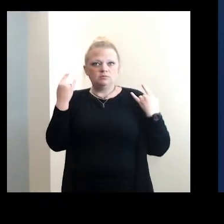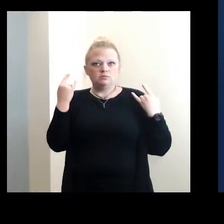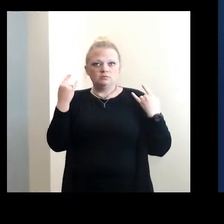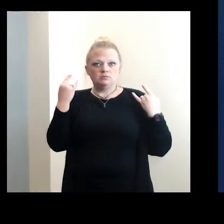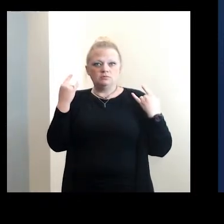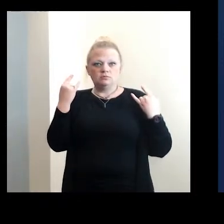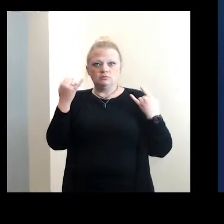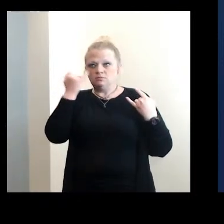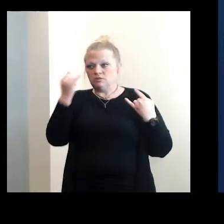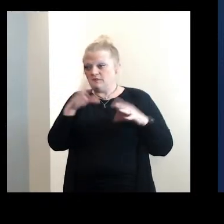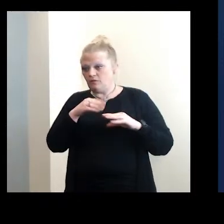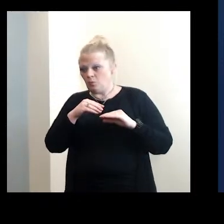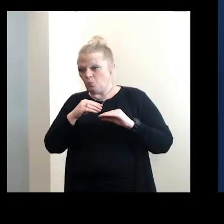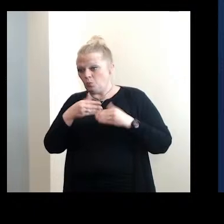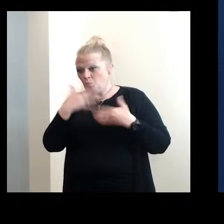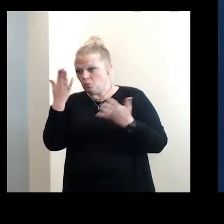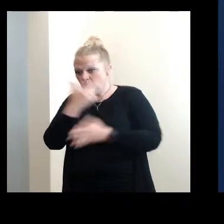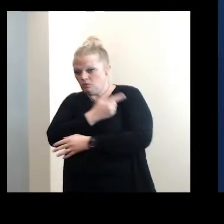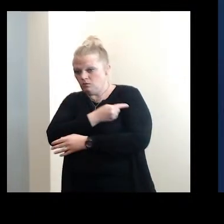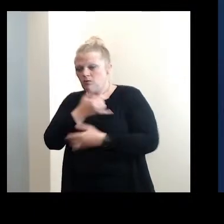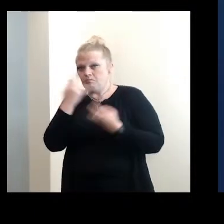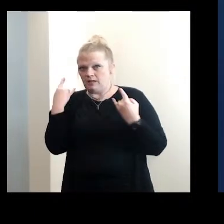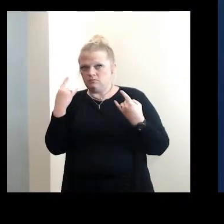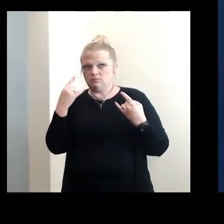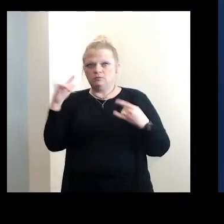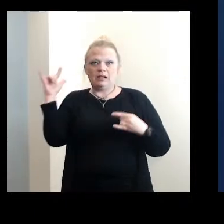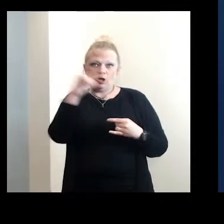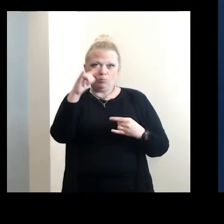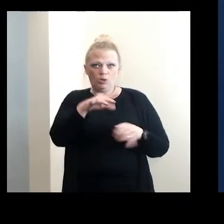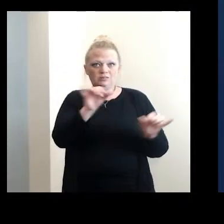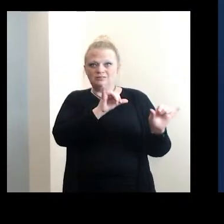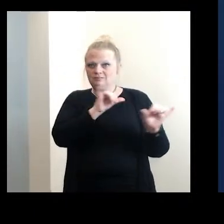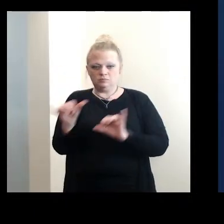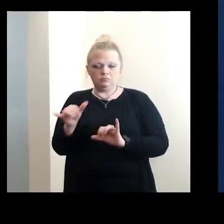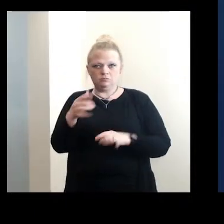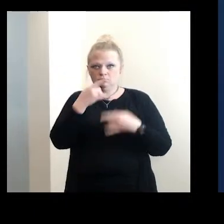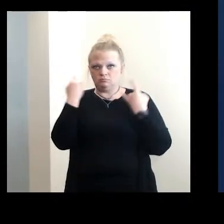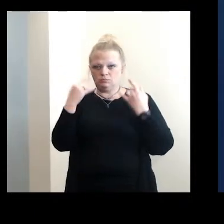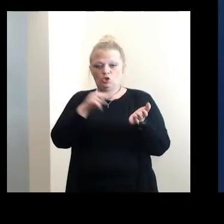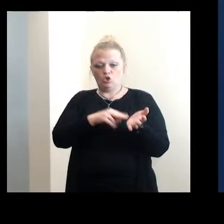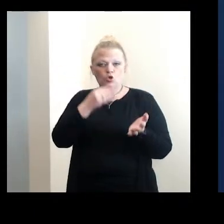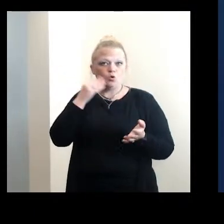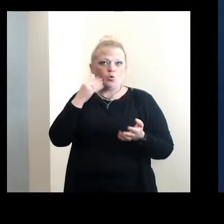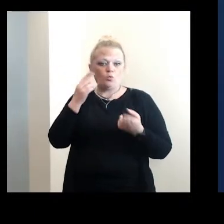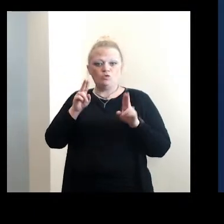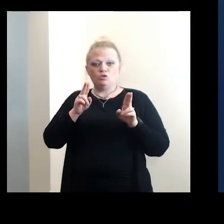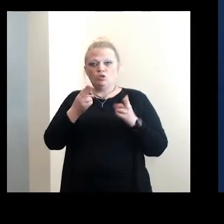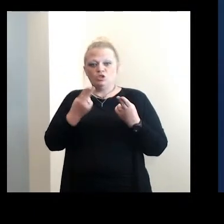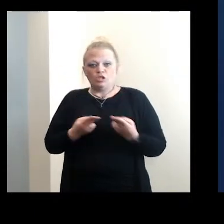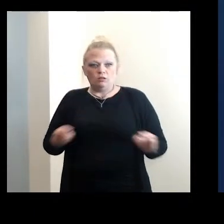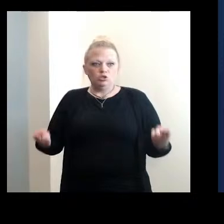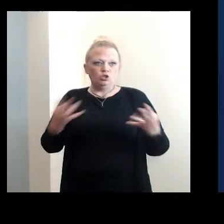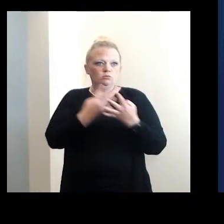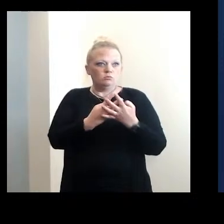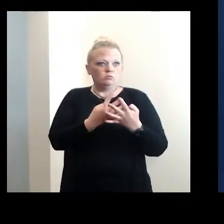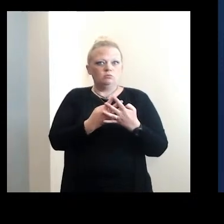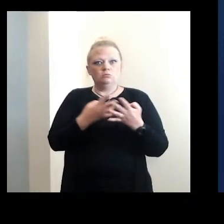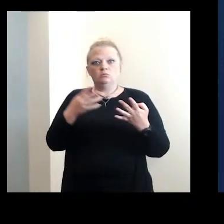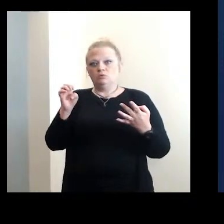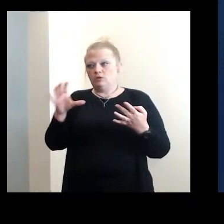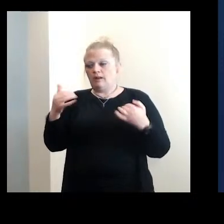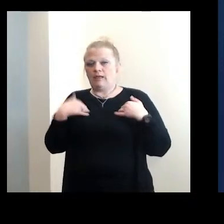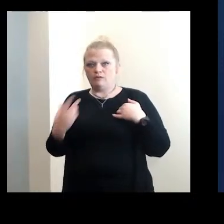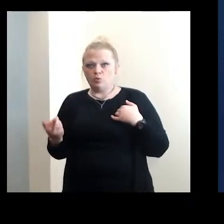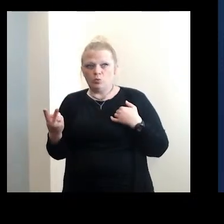unvaccinated, you have to wear a mask. Same goes for airports. Nursing homes, homeless shelters, correctional facilities. Erie County has 2